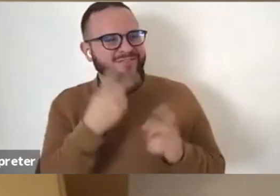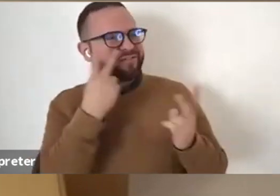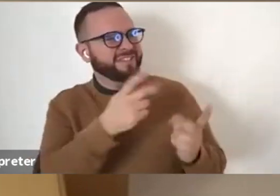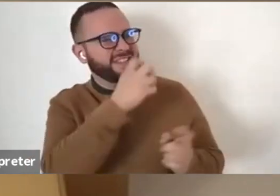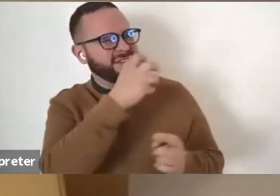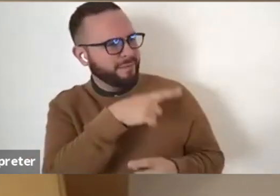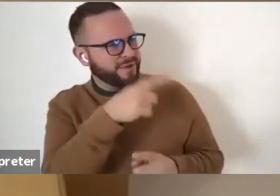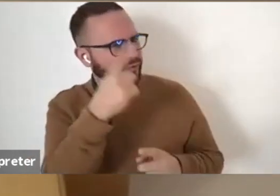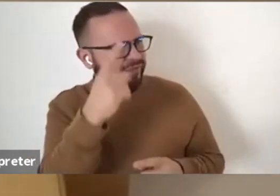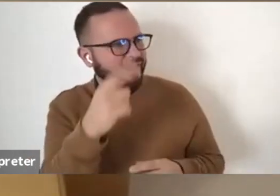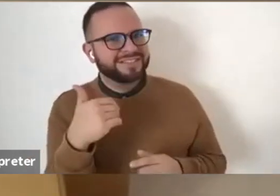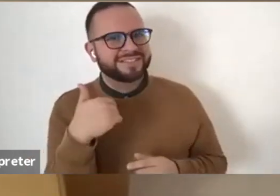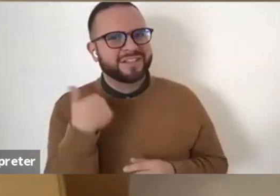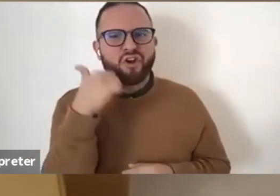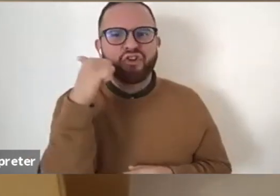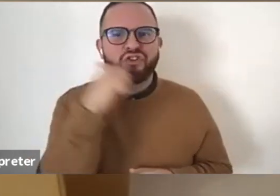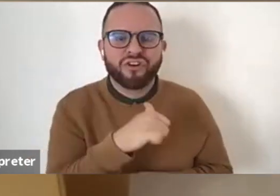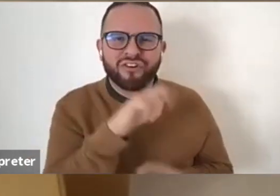girl,